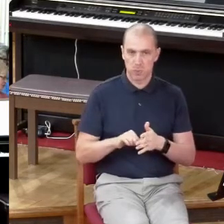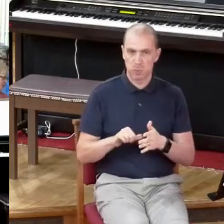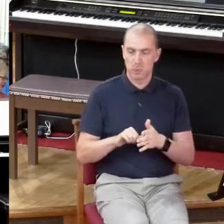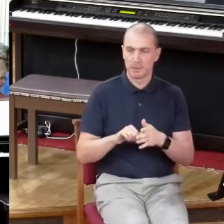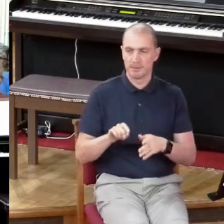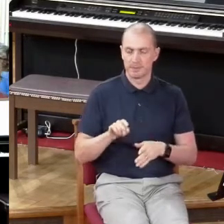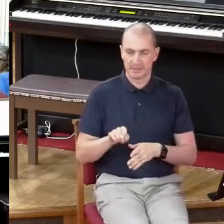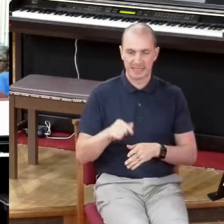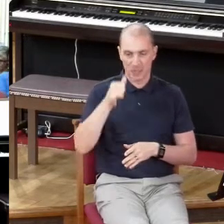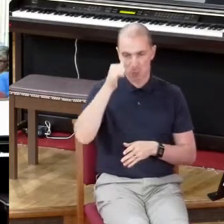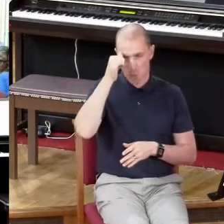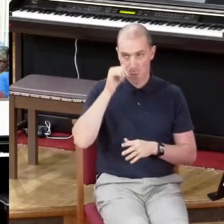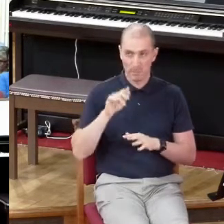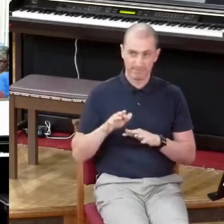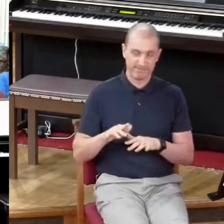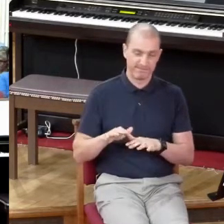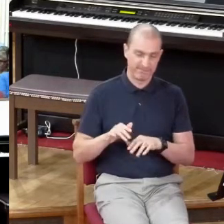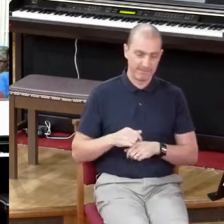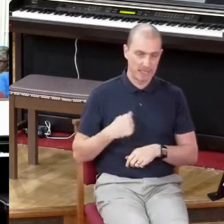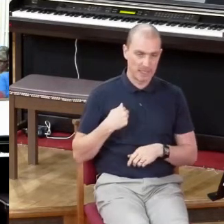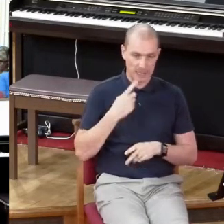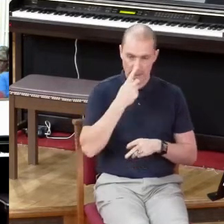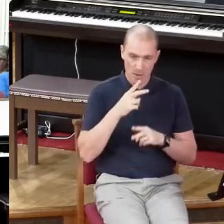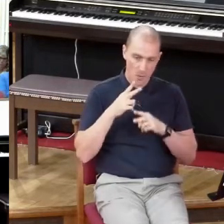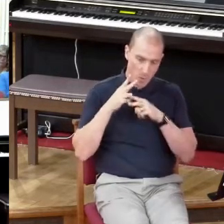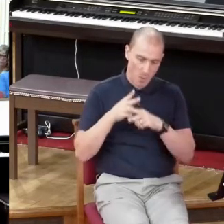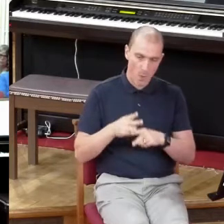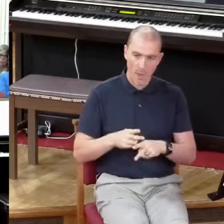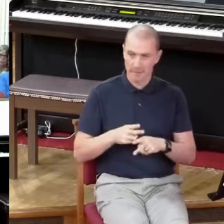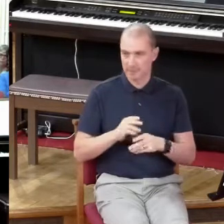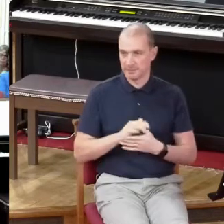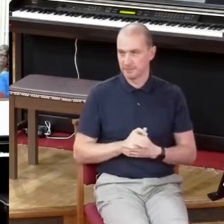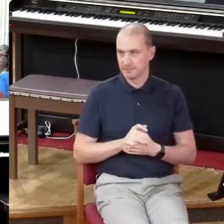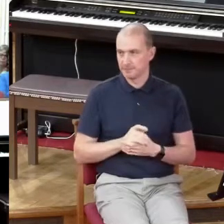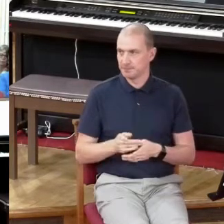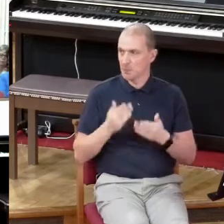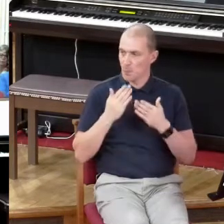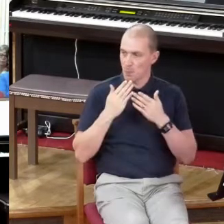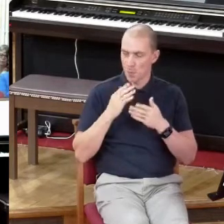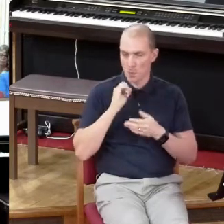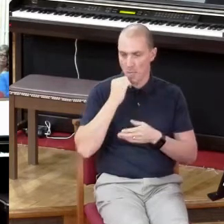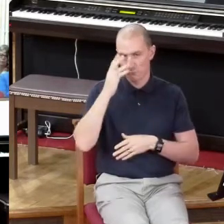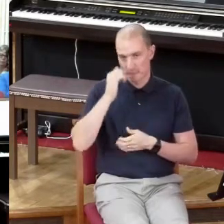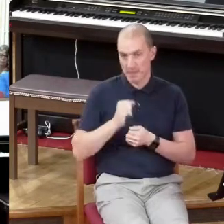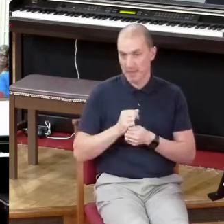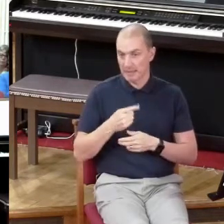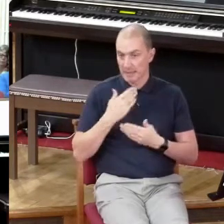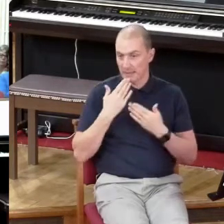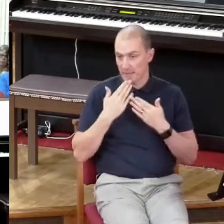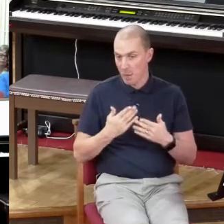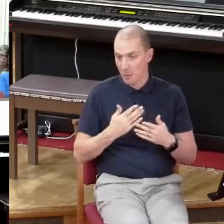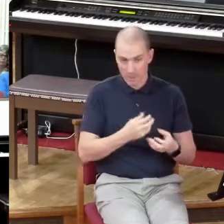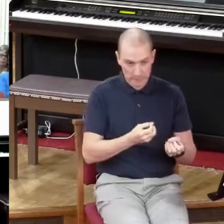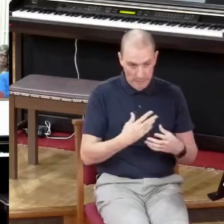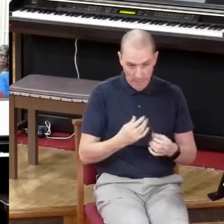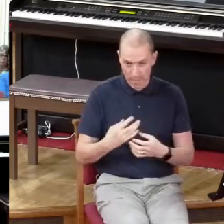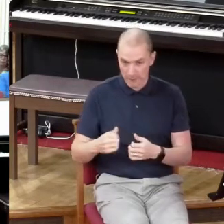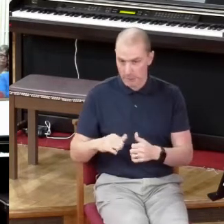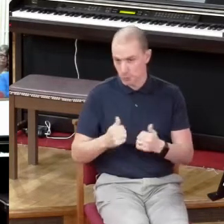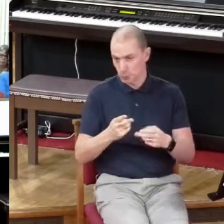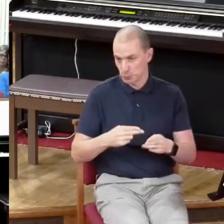all about us and he's able to look after us. So let's remember that. And thank you for telling me all your news